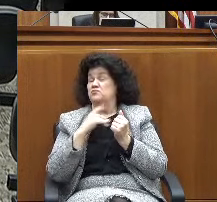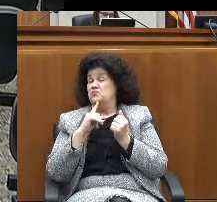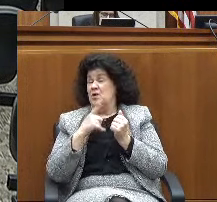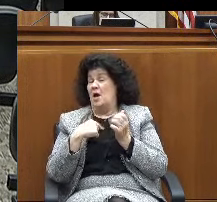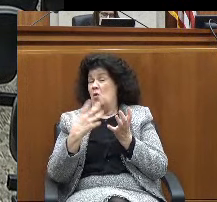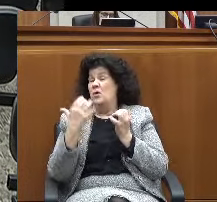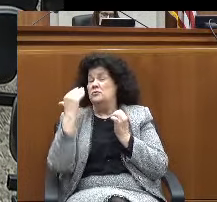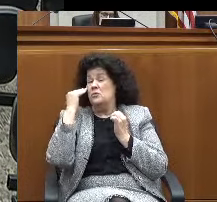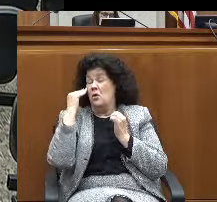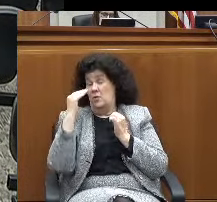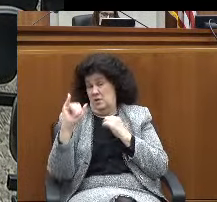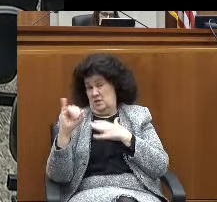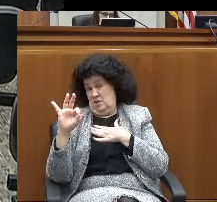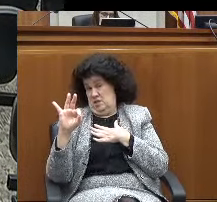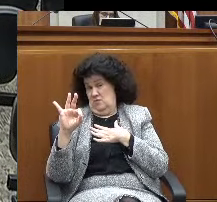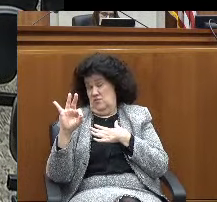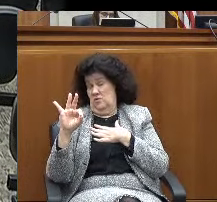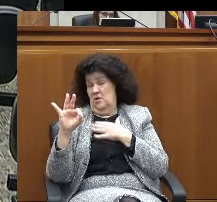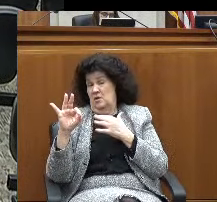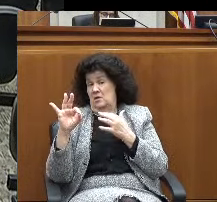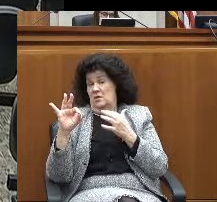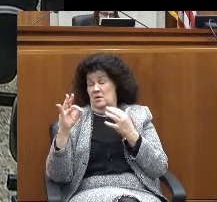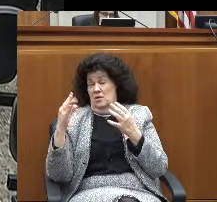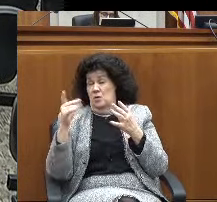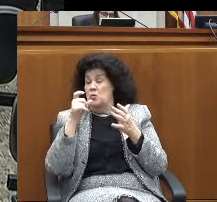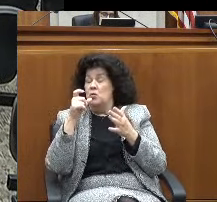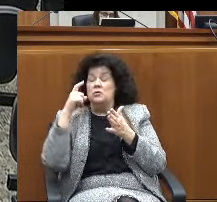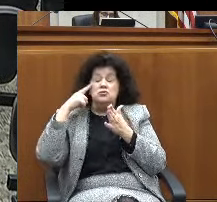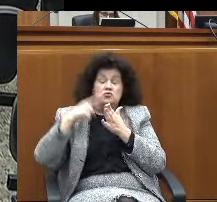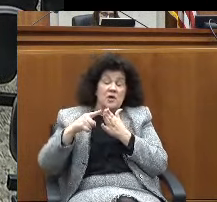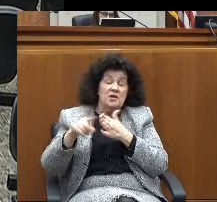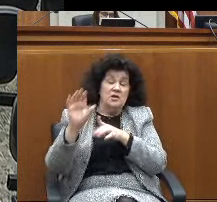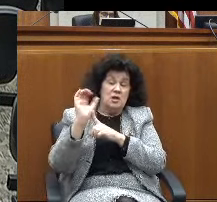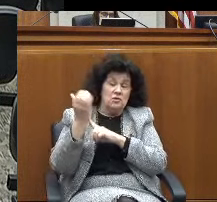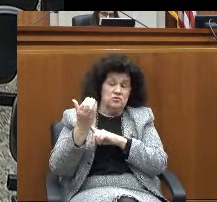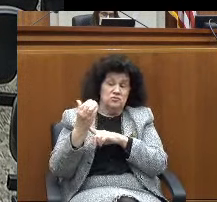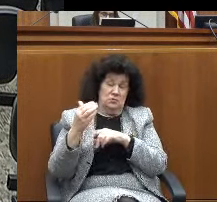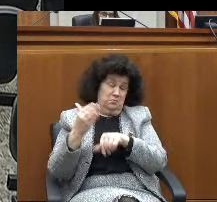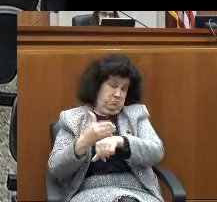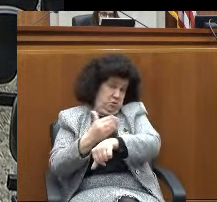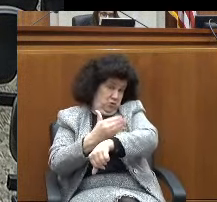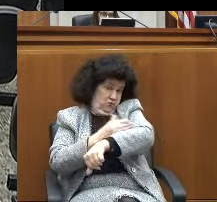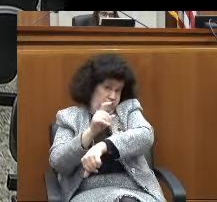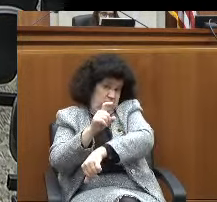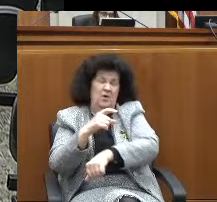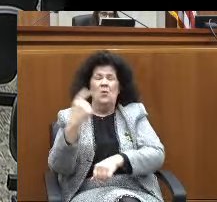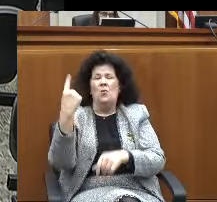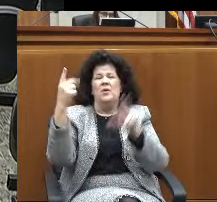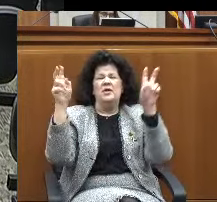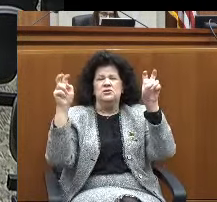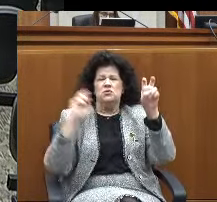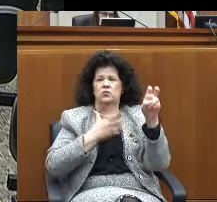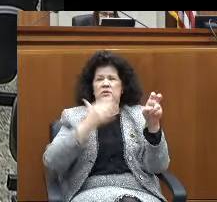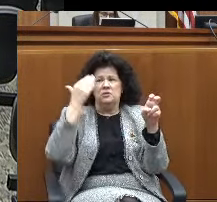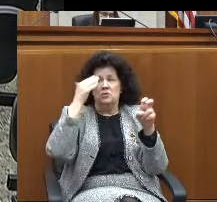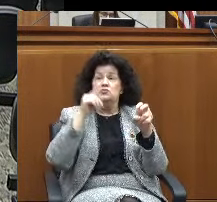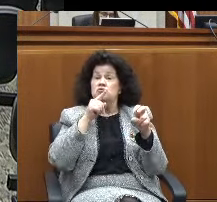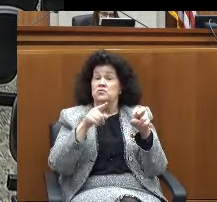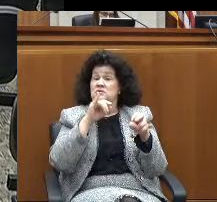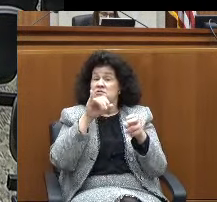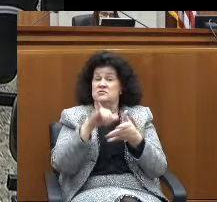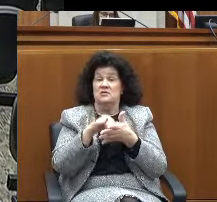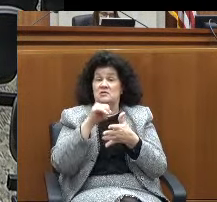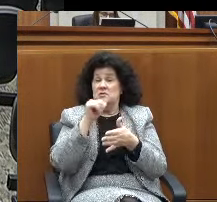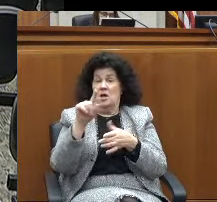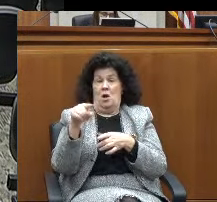know if places that have been tracking culture and climate are doing better. Because, I mean, one of the issues that we know is true is that it's